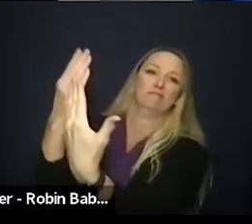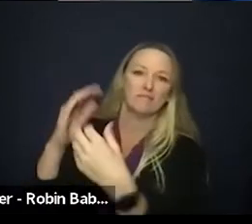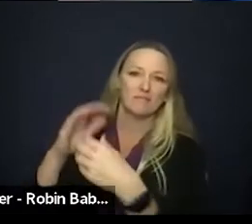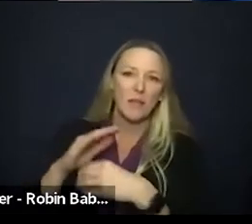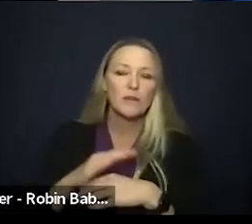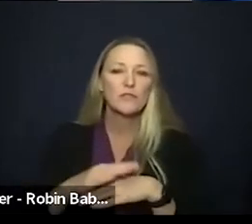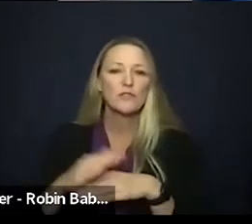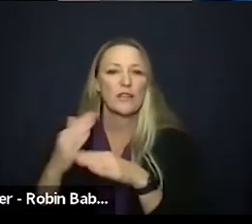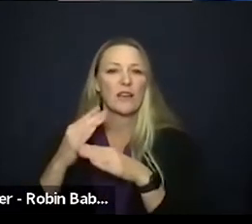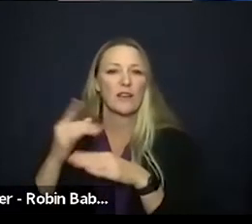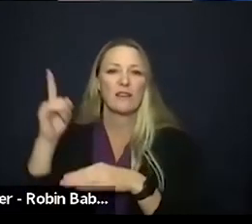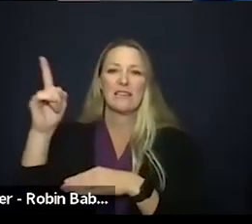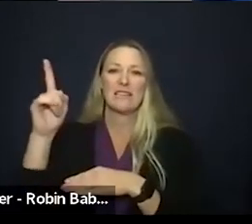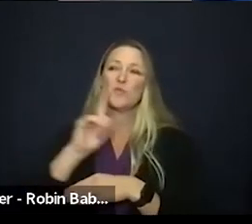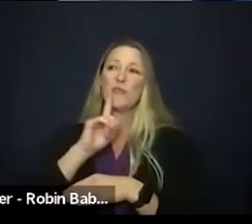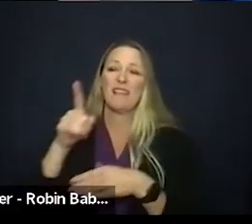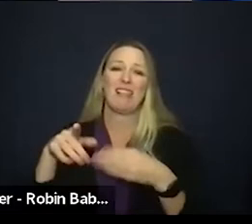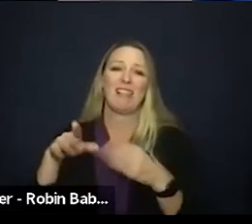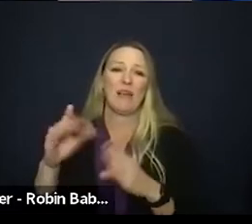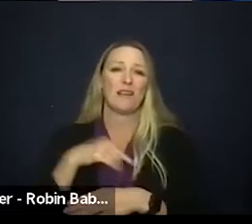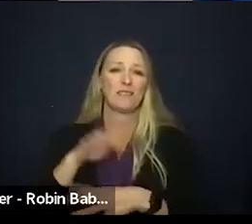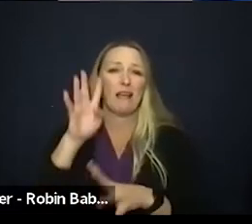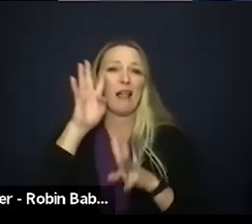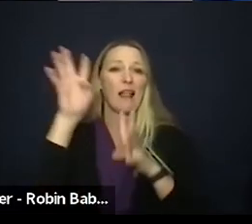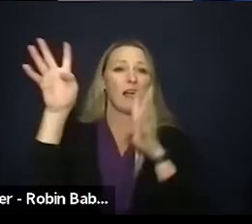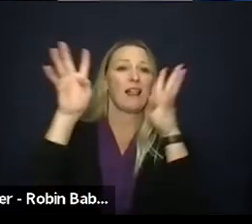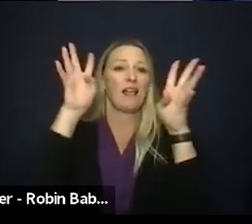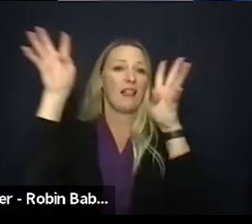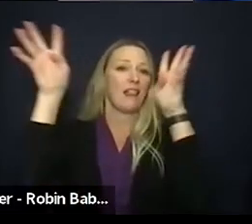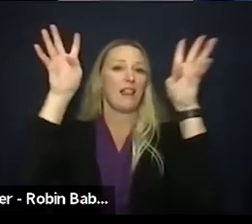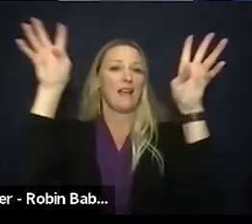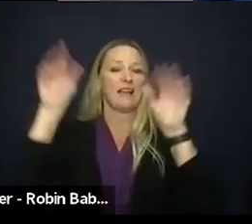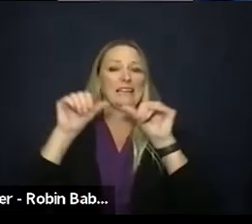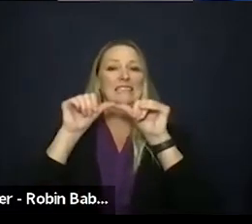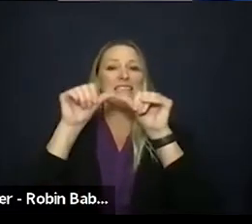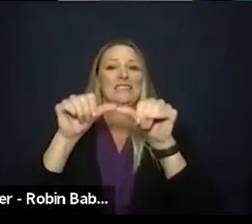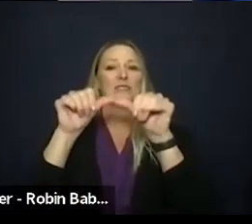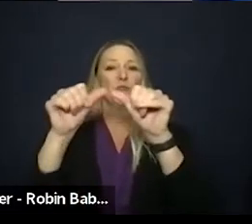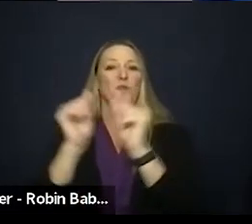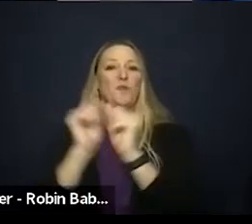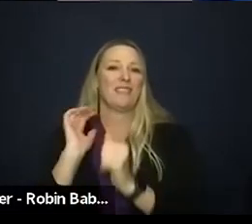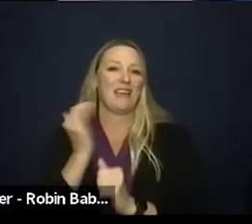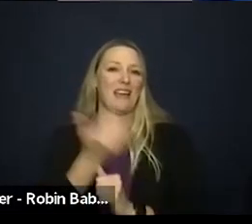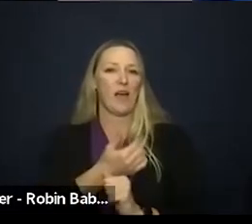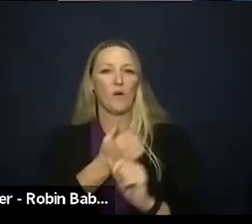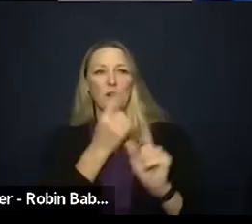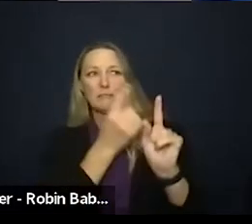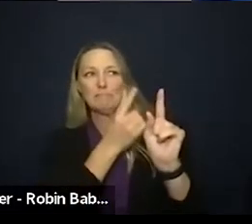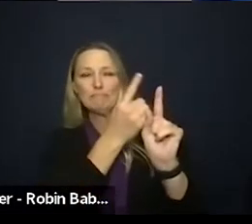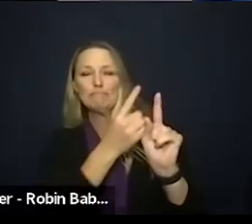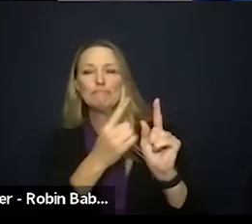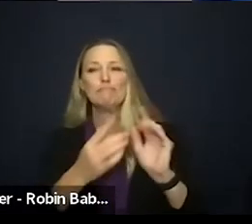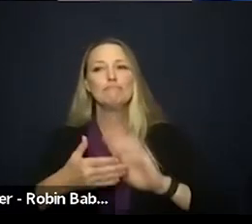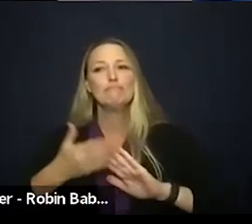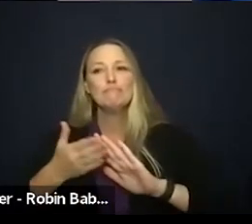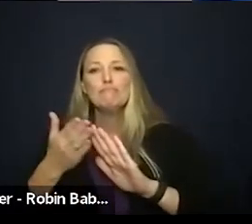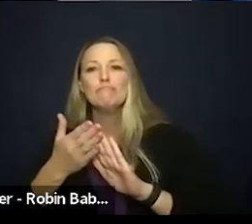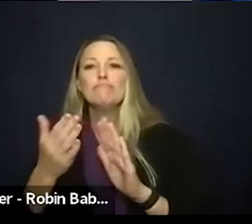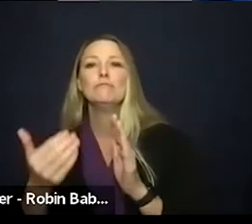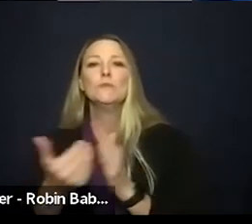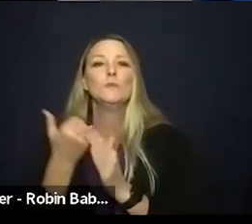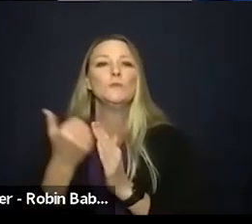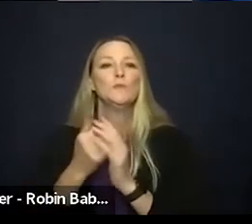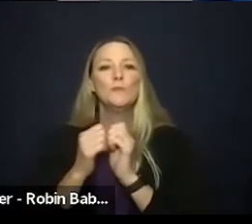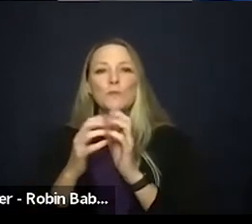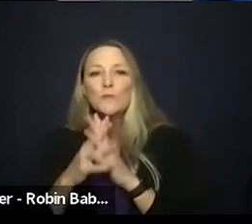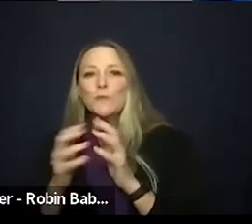and he has enabled us to be creative and to continue in our entrepreneurial endeavors as educators and empowered us in ways that i could